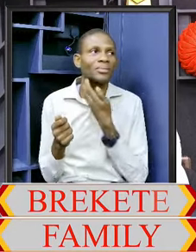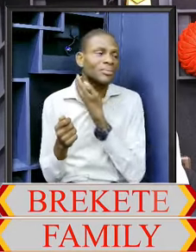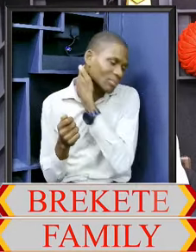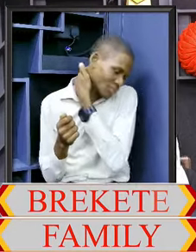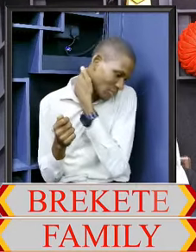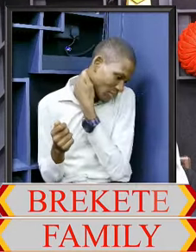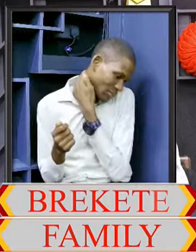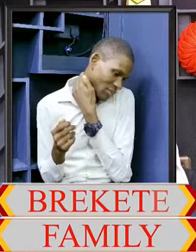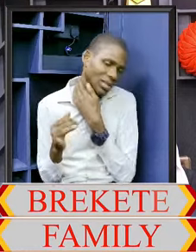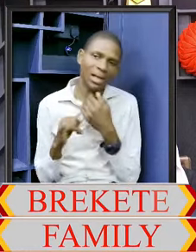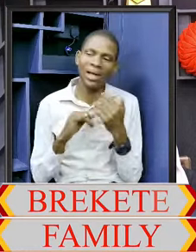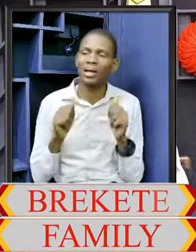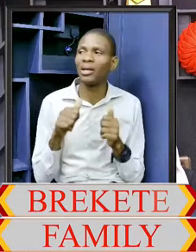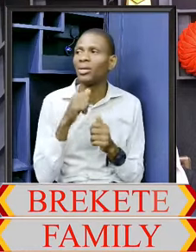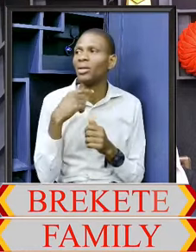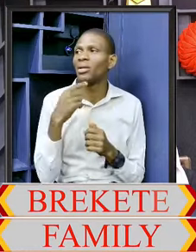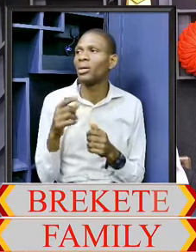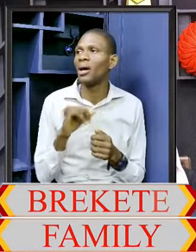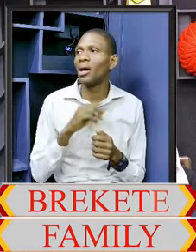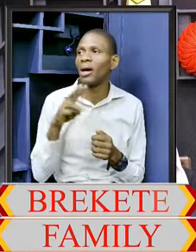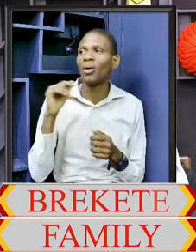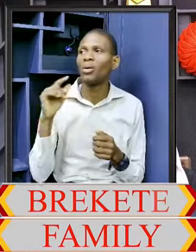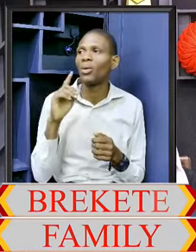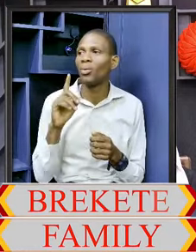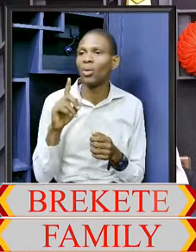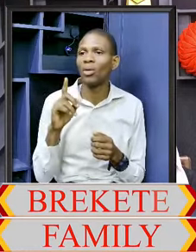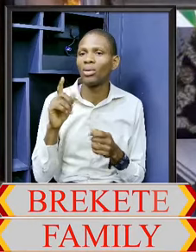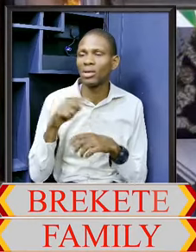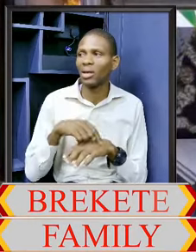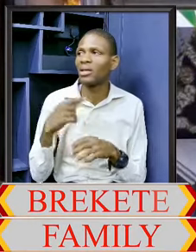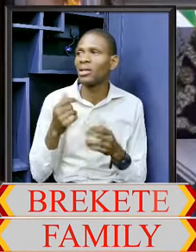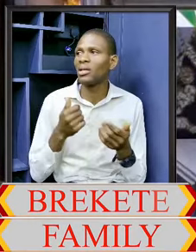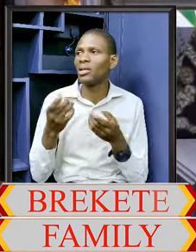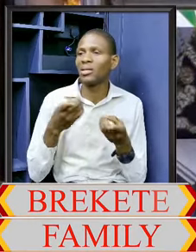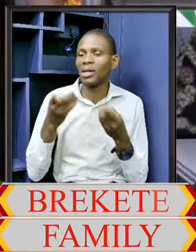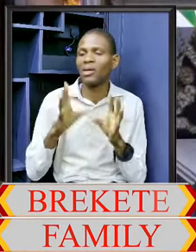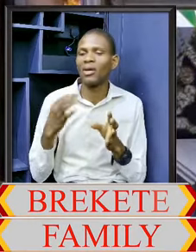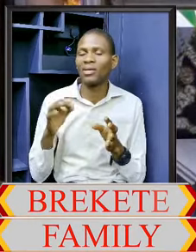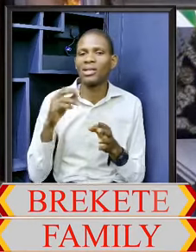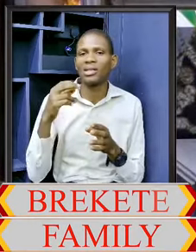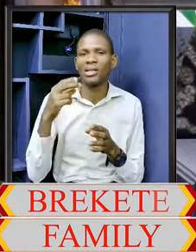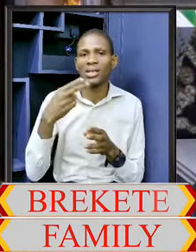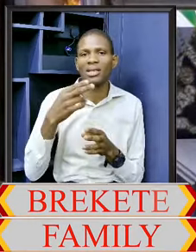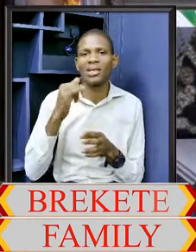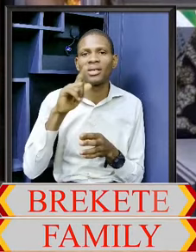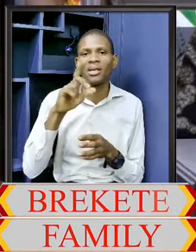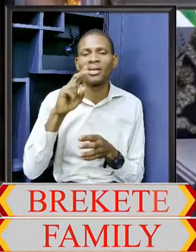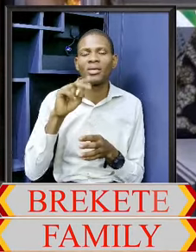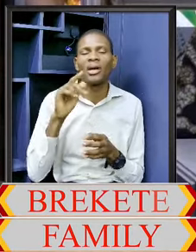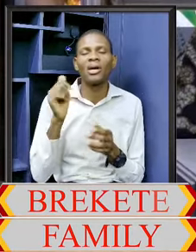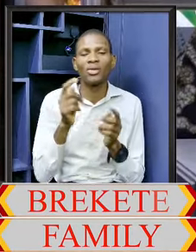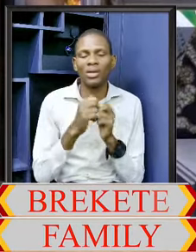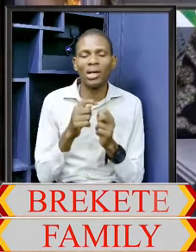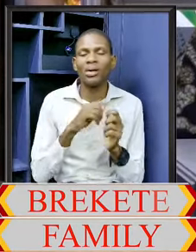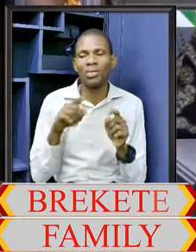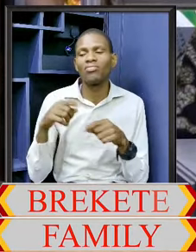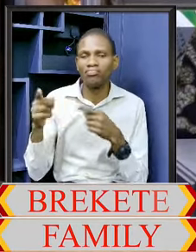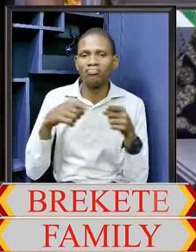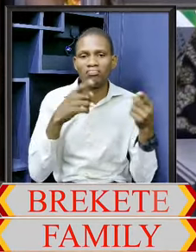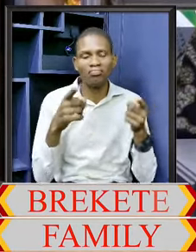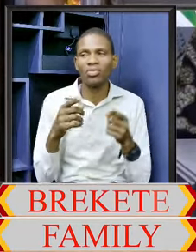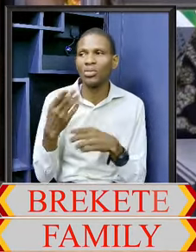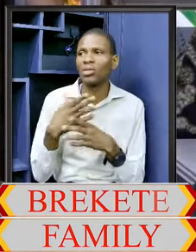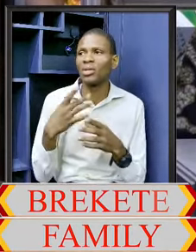Yes. I cannot say lie, because I was one time, the driver of the Hilux, we are together moving everywhere. And some of the Hassan